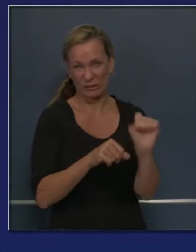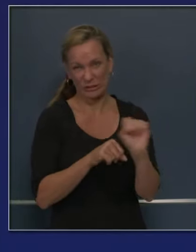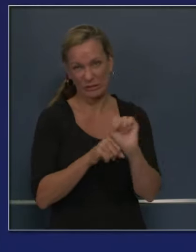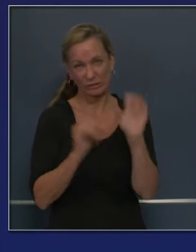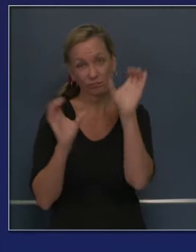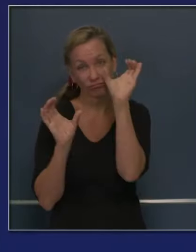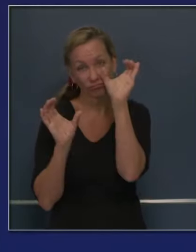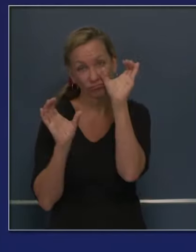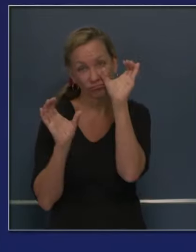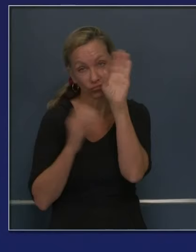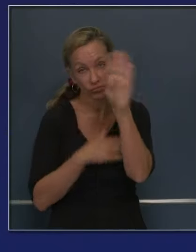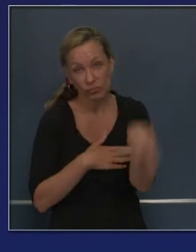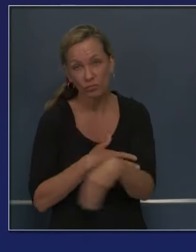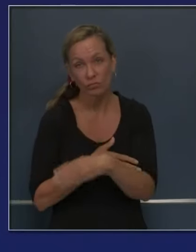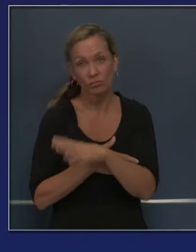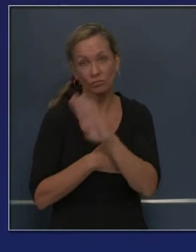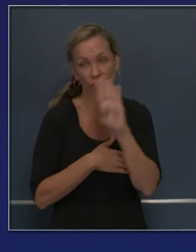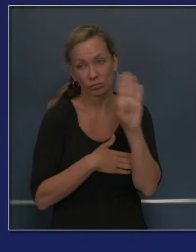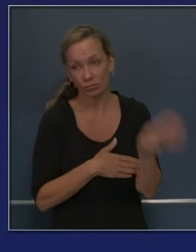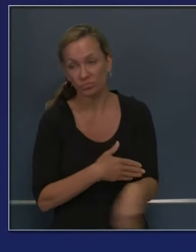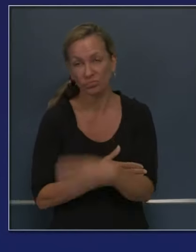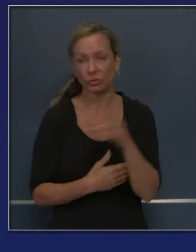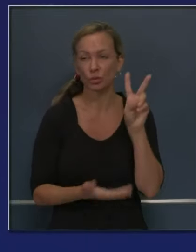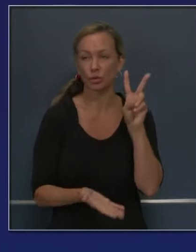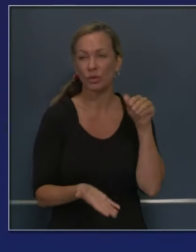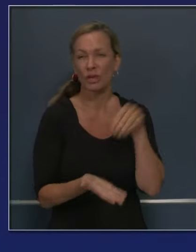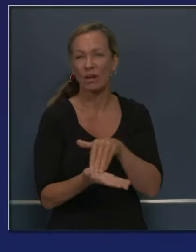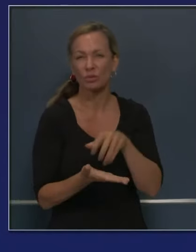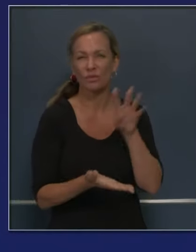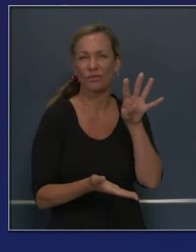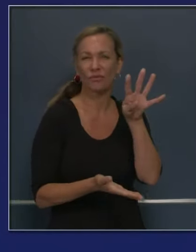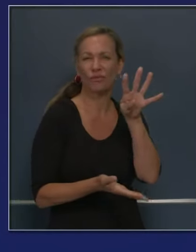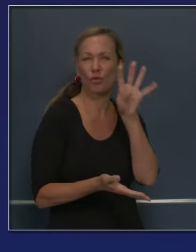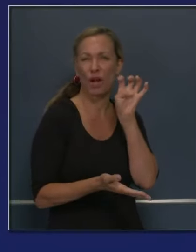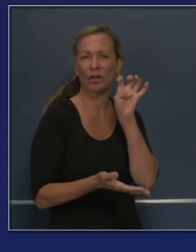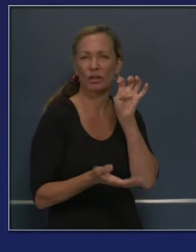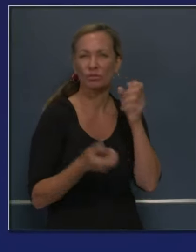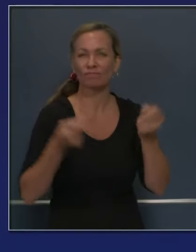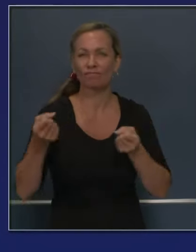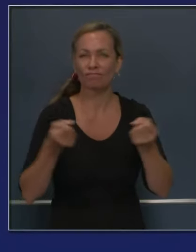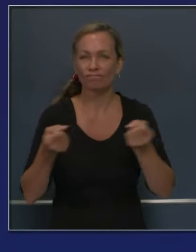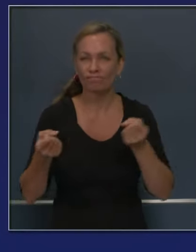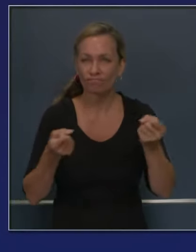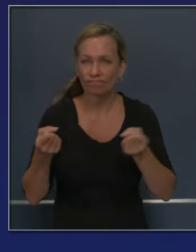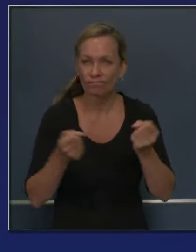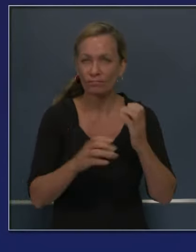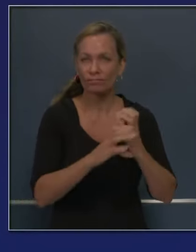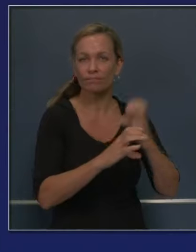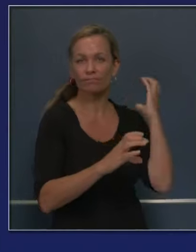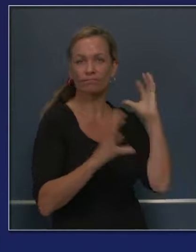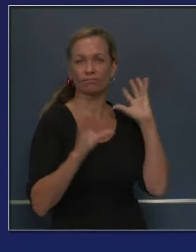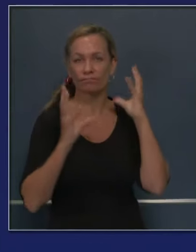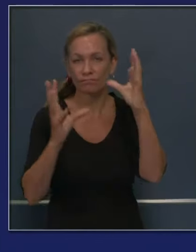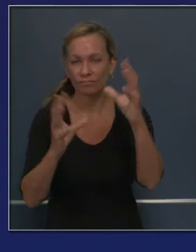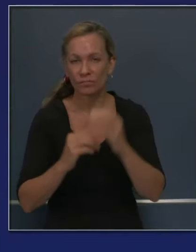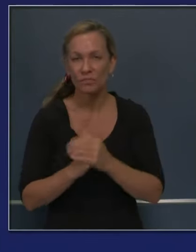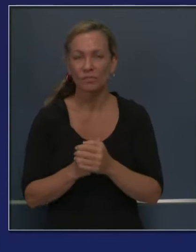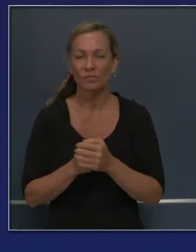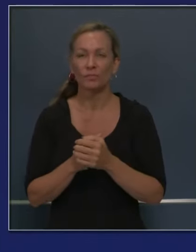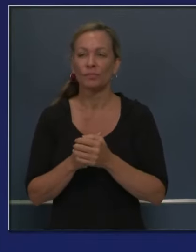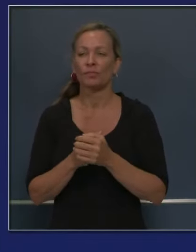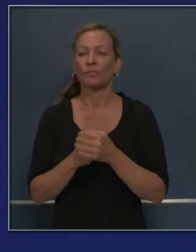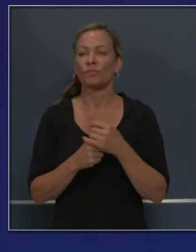Over 2,400 engines now have been deployed throughout the state of California. We have in-state mutual aid,